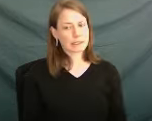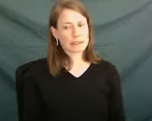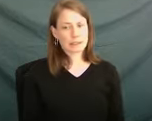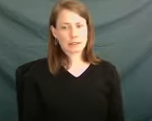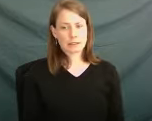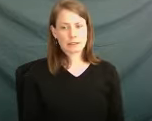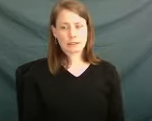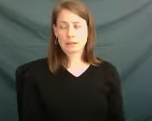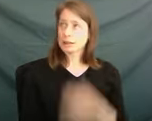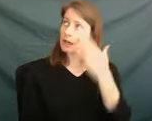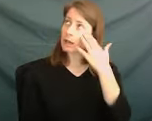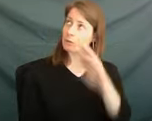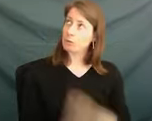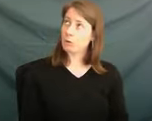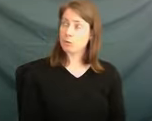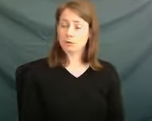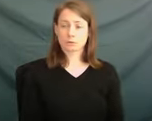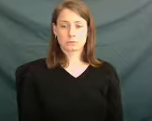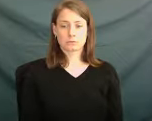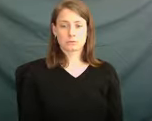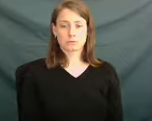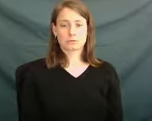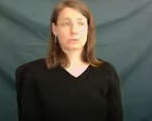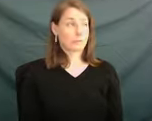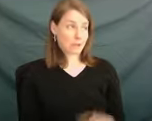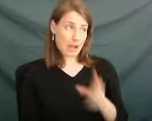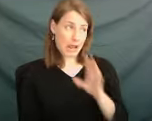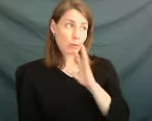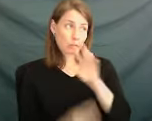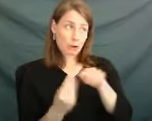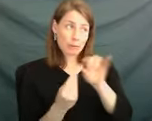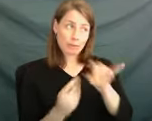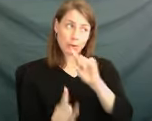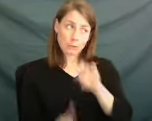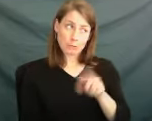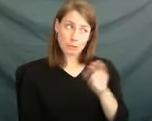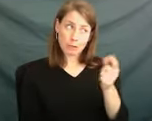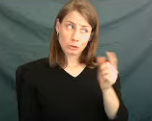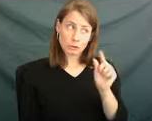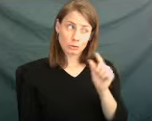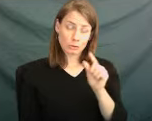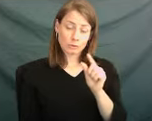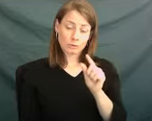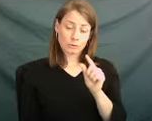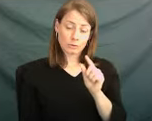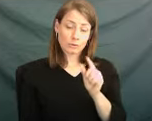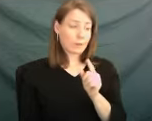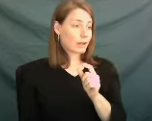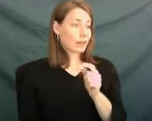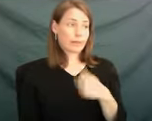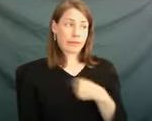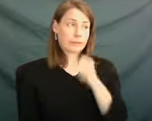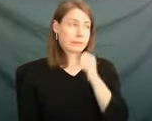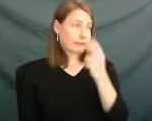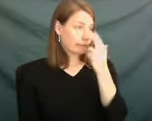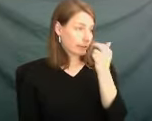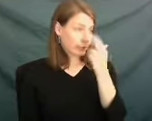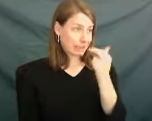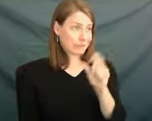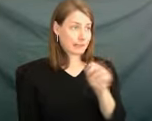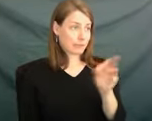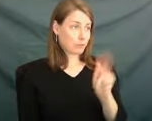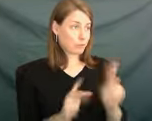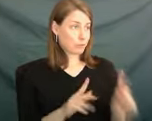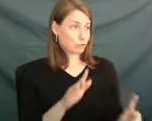minute, Danny. Okay, it's not amusing to me that people come to a lesson and cannot be bothered to do anything. That they never ever decide that they're going to ask anybody else for